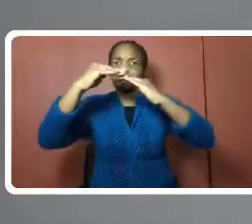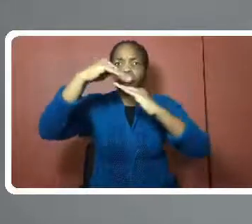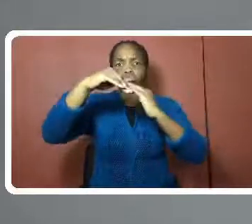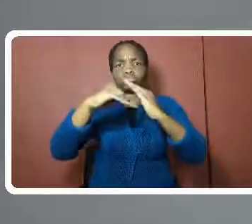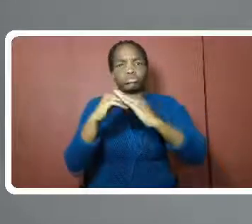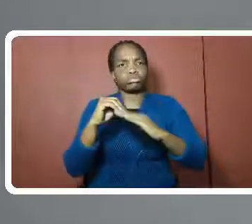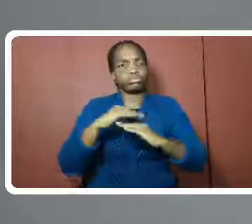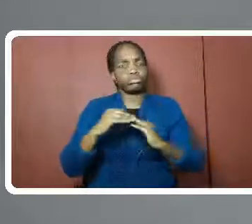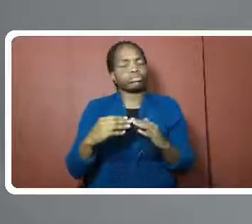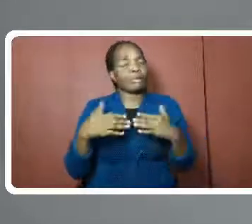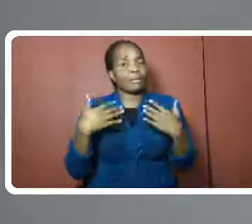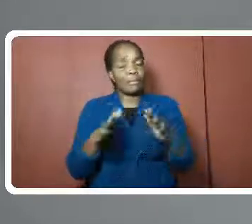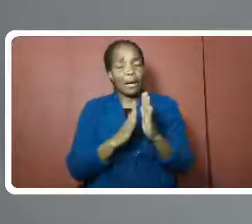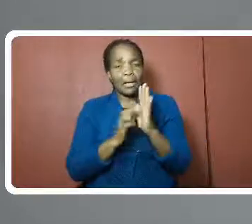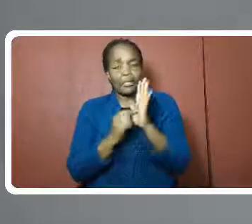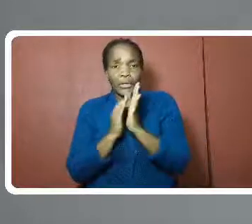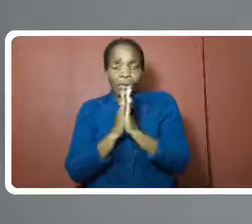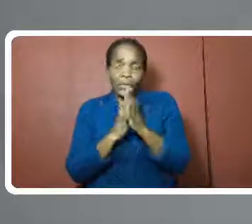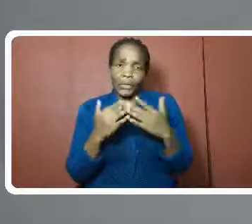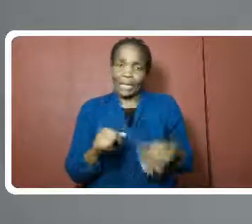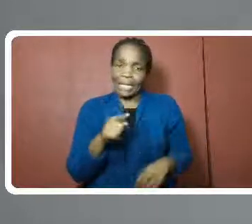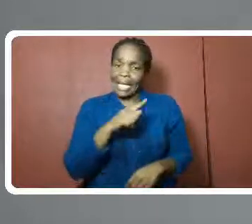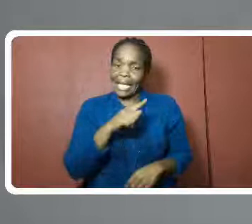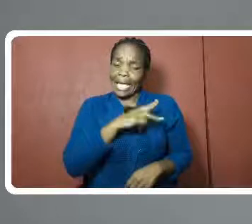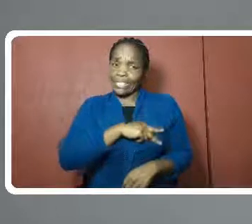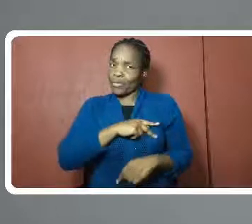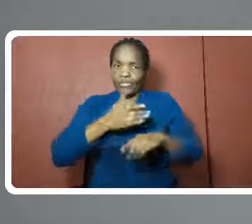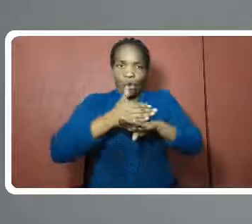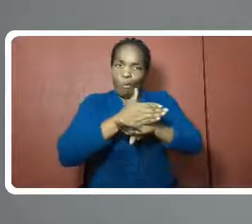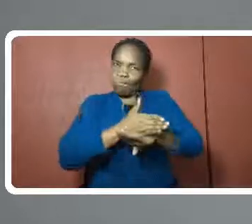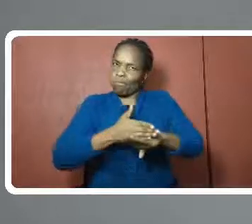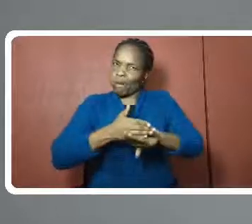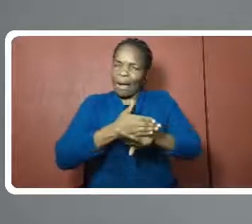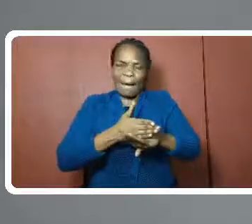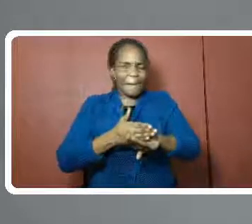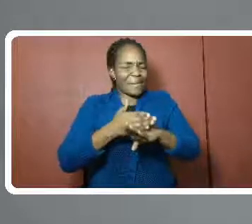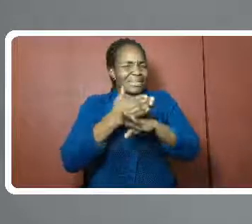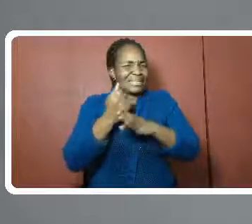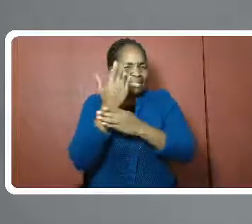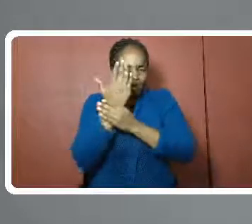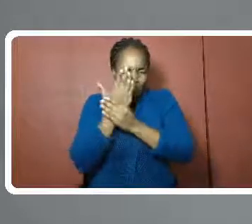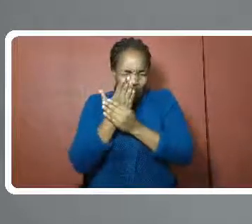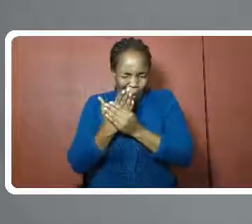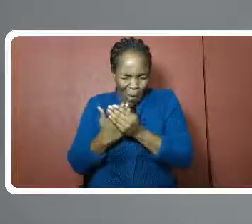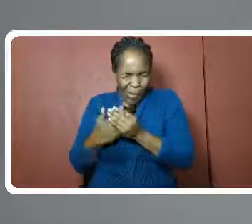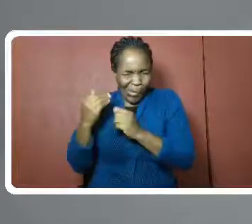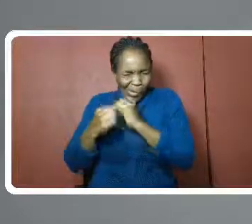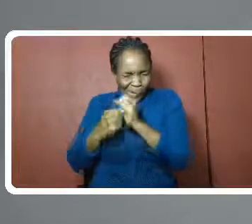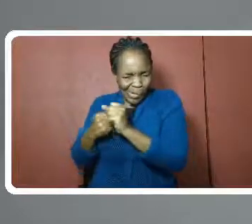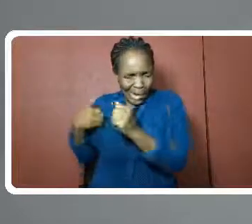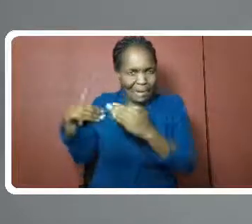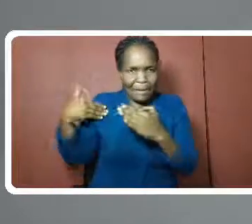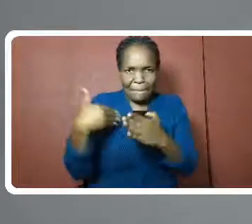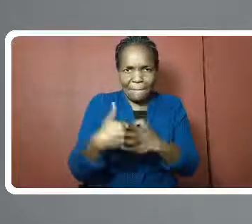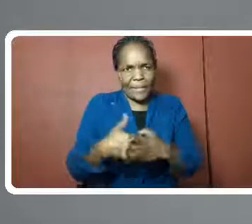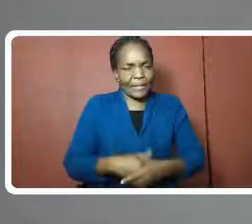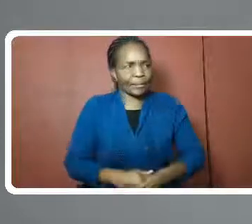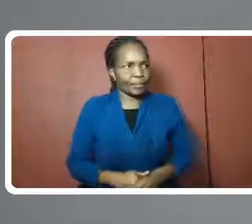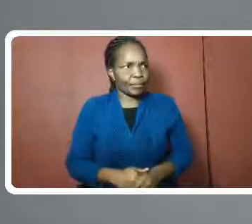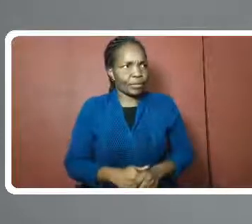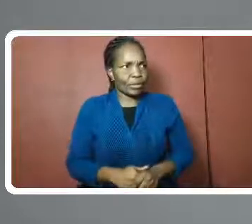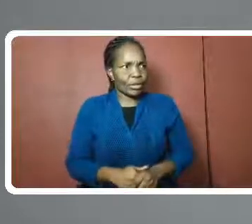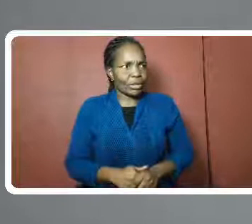it's the carpentry profession is very got a lot of tradition in Germany, in terms